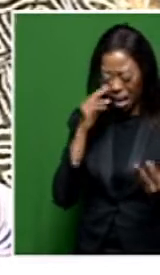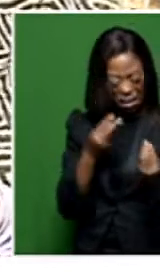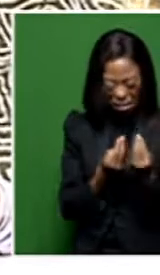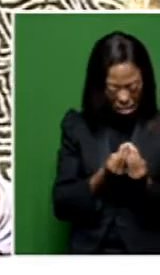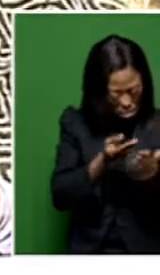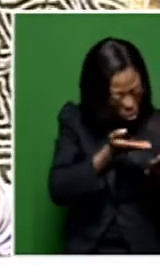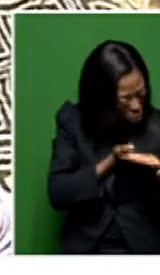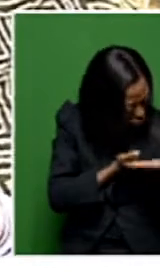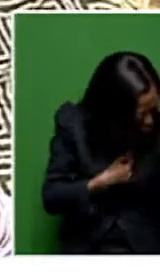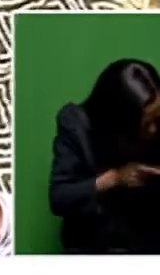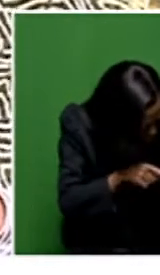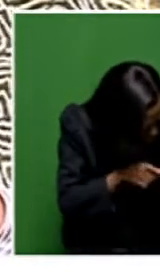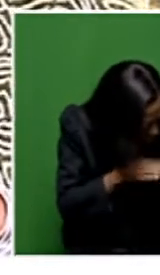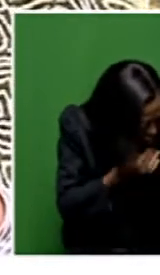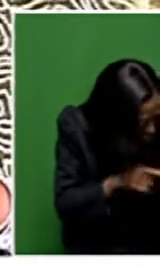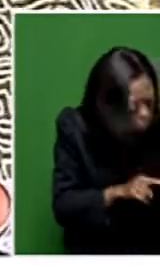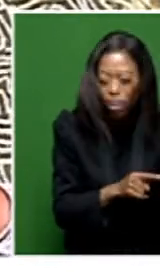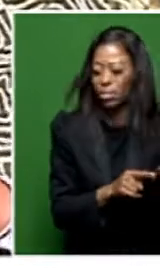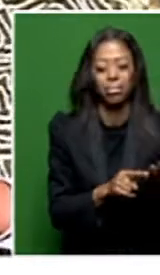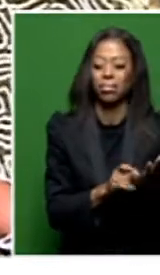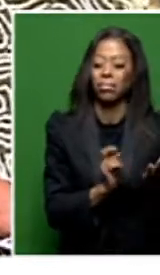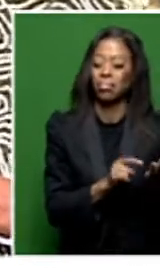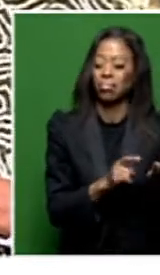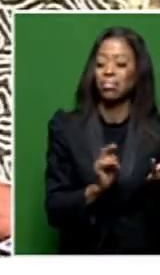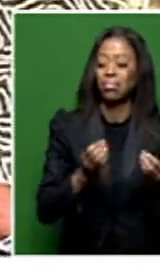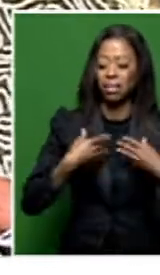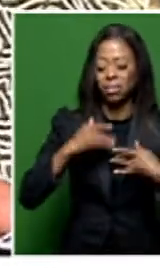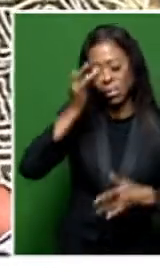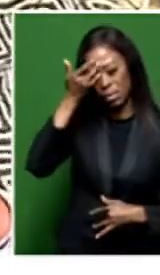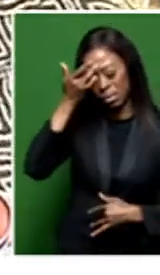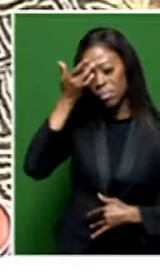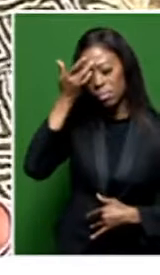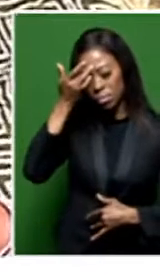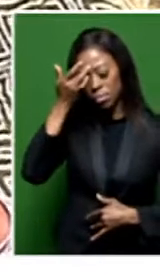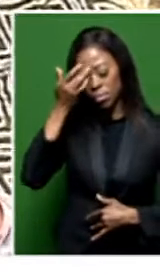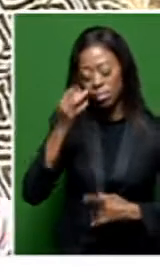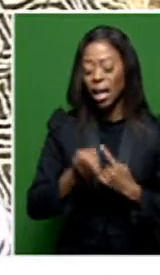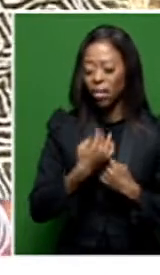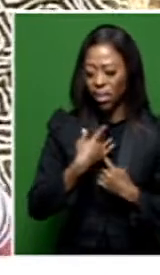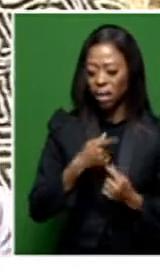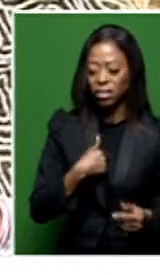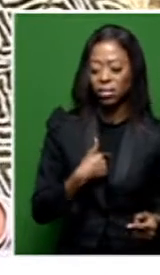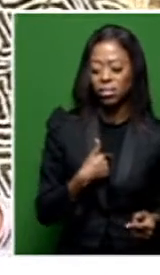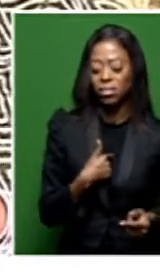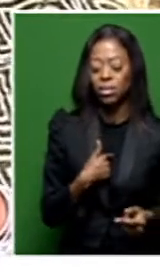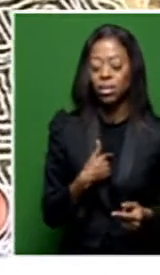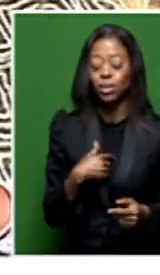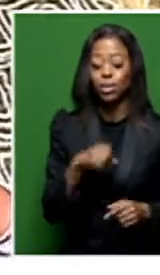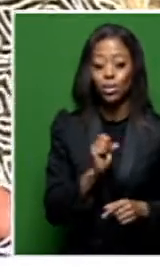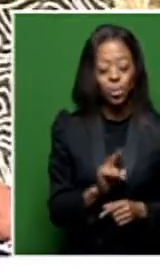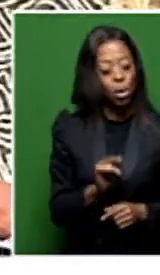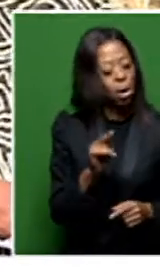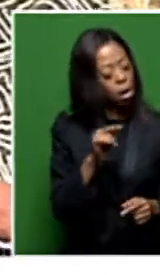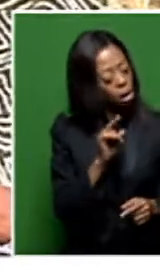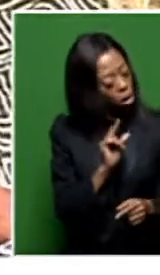the ingredients that you can't even pronounce. I found that a lot of those actually affect you as a human. So that was one